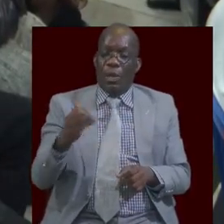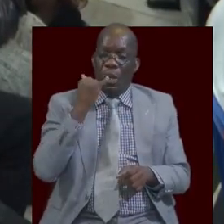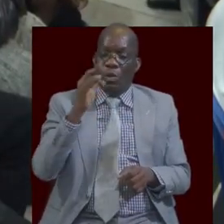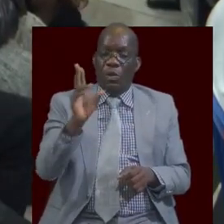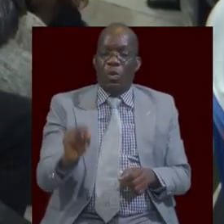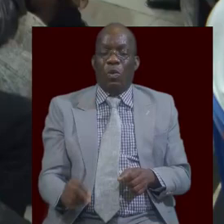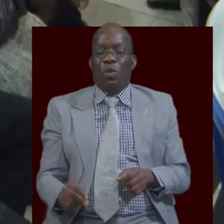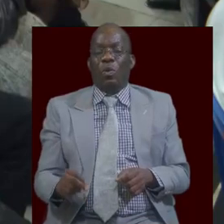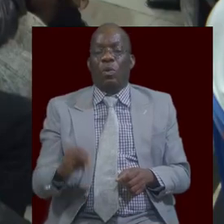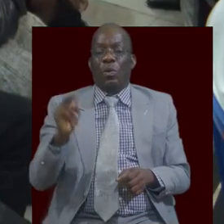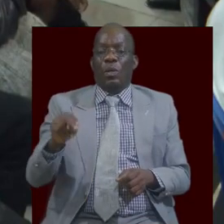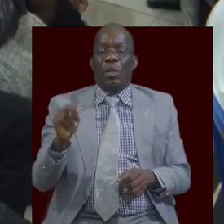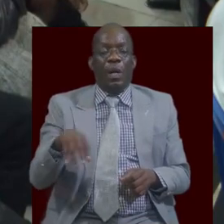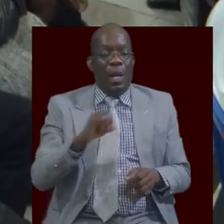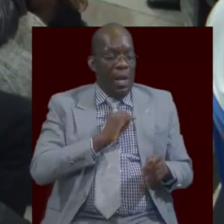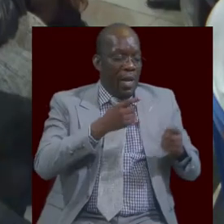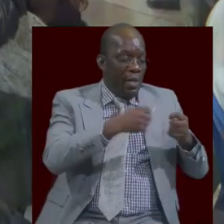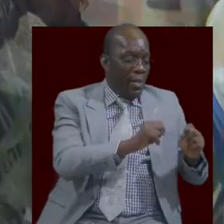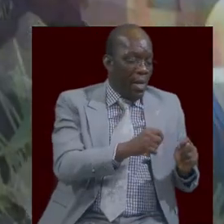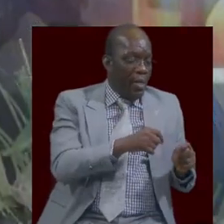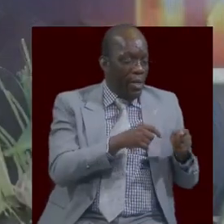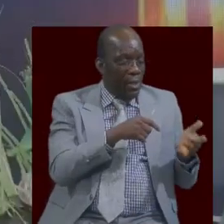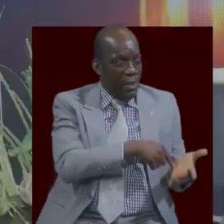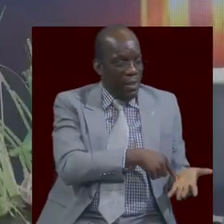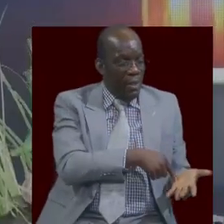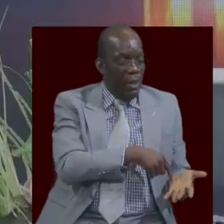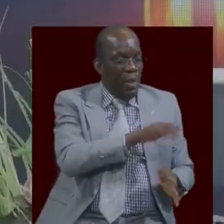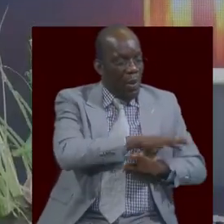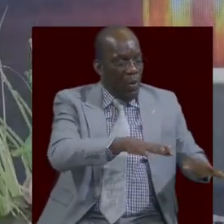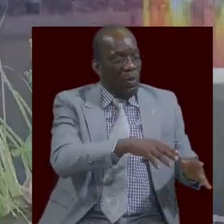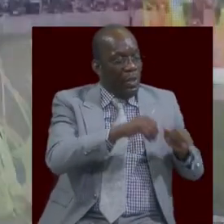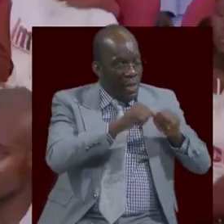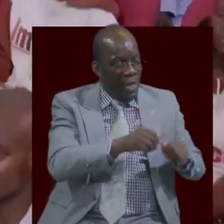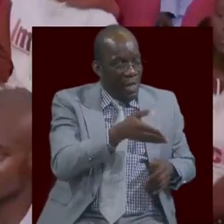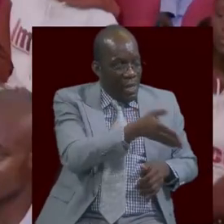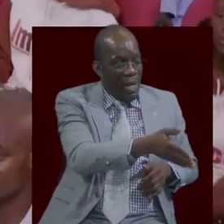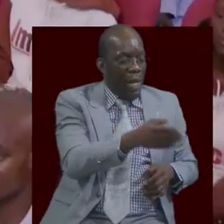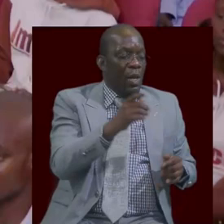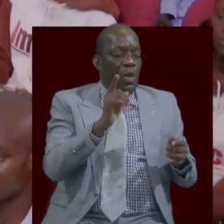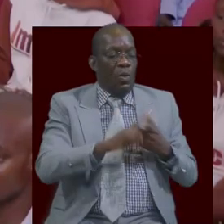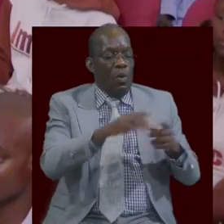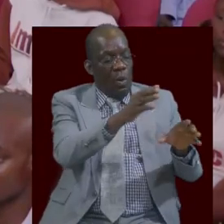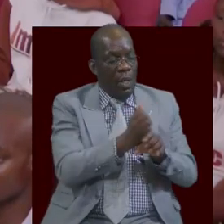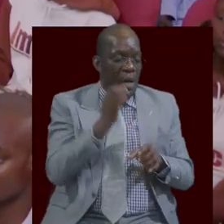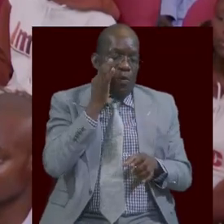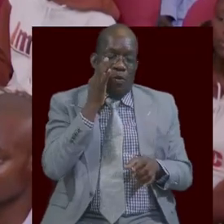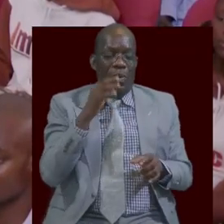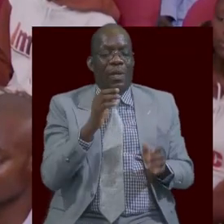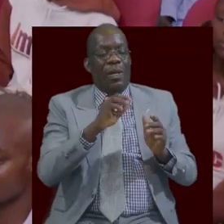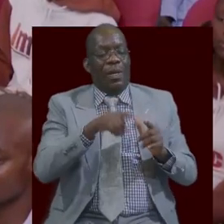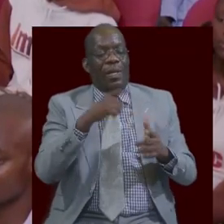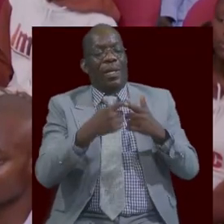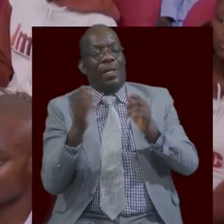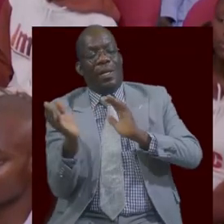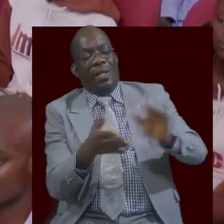tried this and I didn't stay there long enough to produce fruit. Then I get out of there, then I